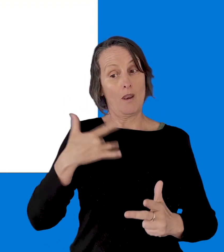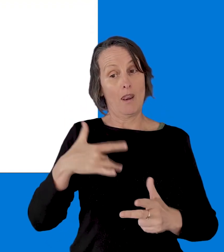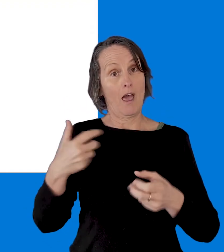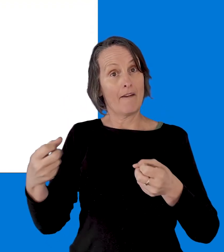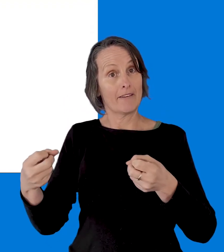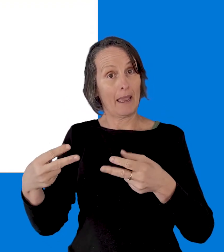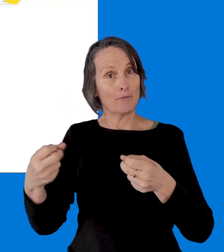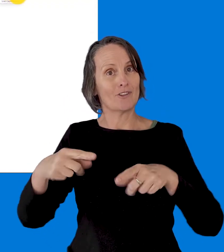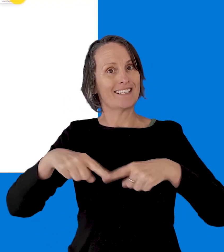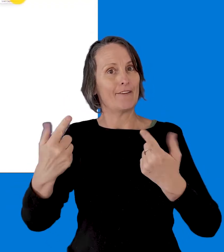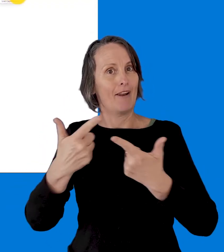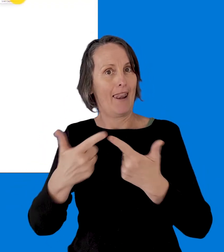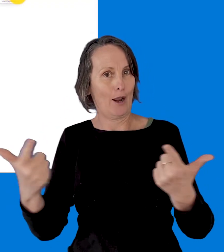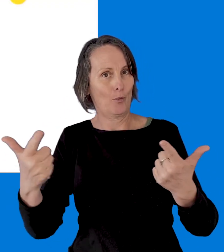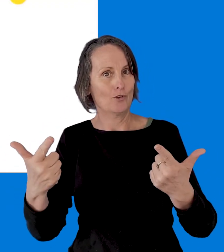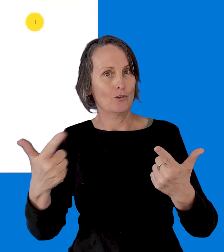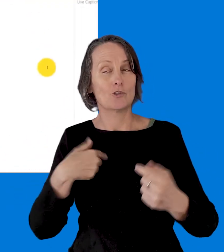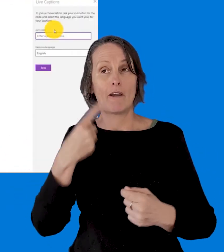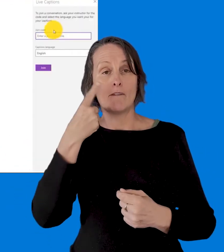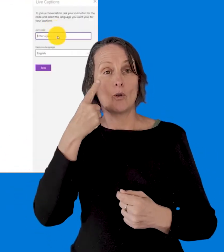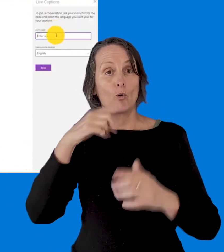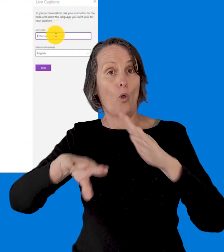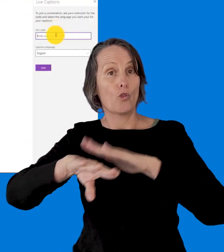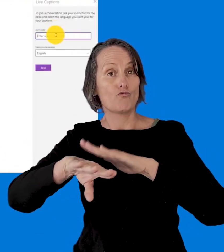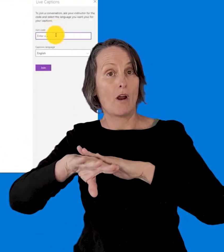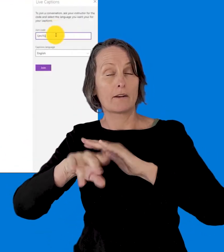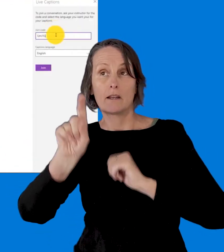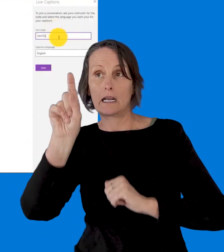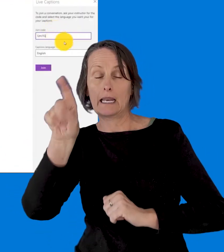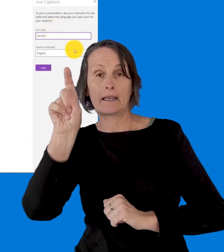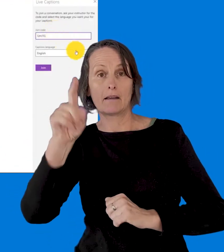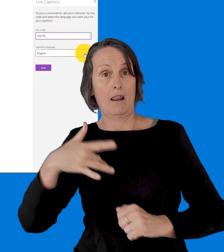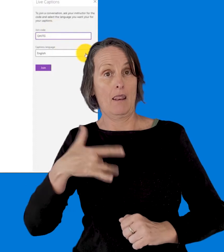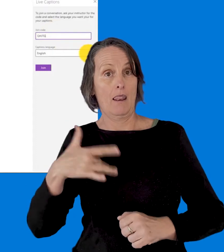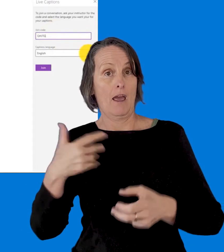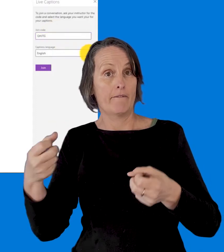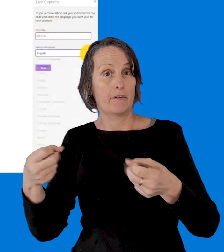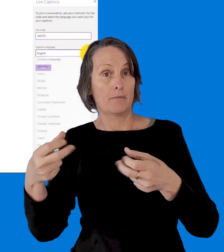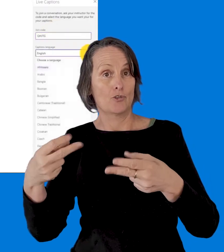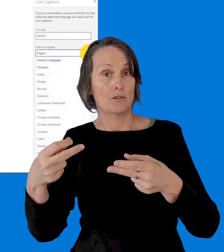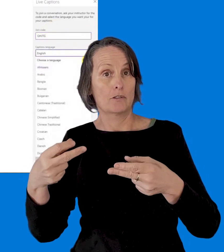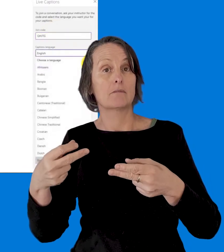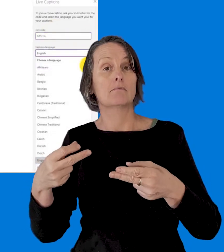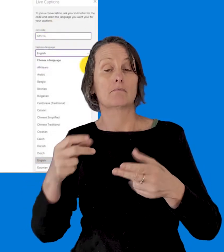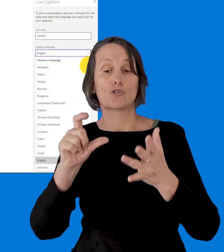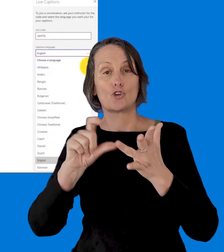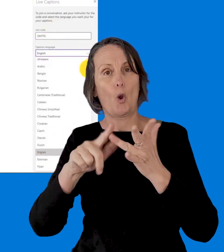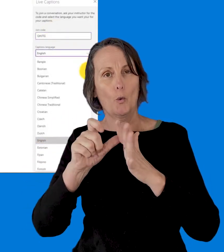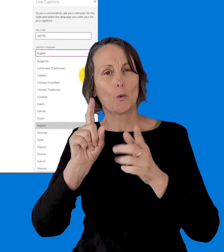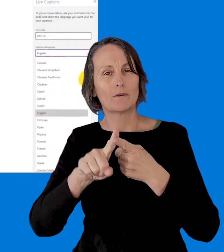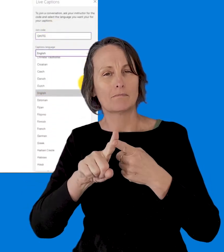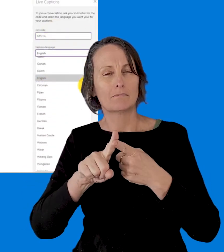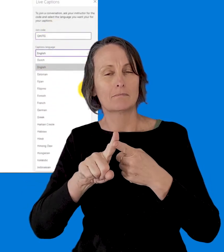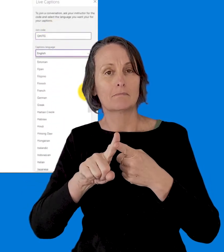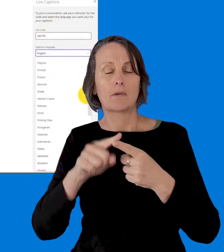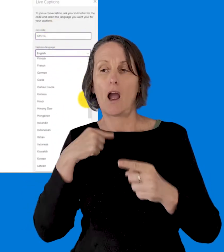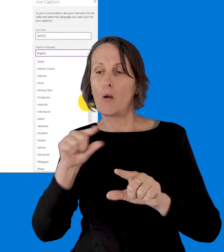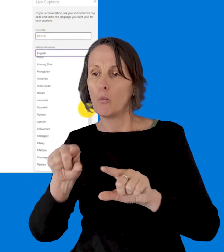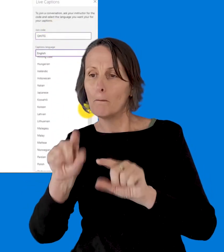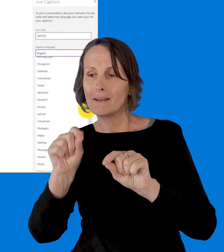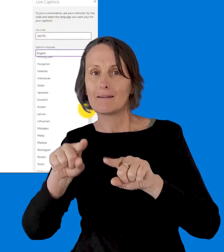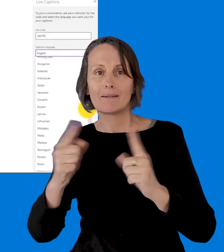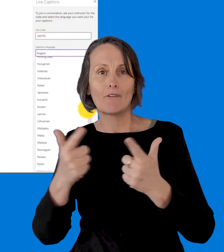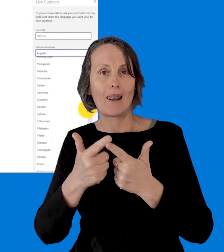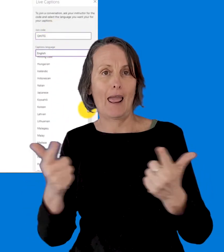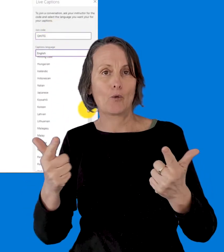tab, way over on the right, I click Live Captions, and I'll enter my join code. And this time I'm going to choose a different language. There's all these different